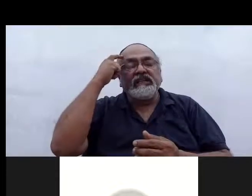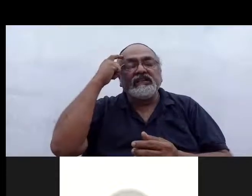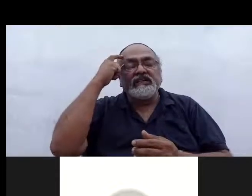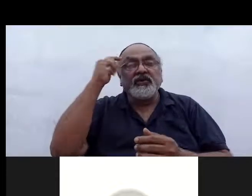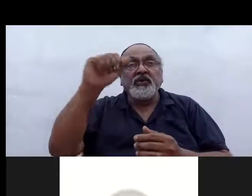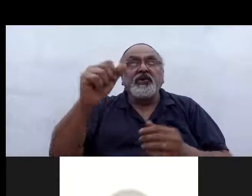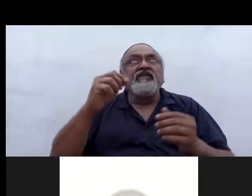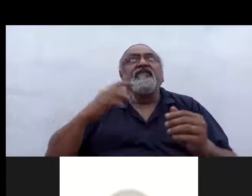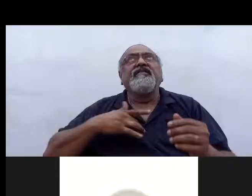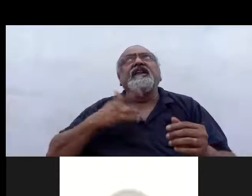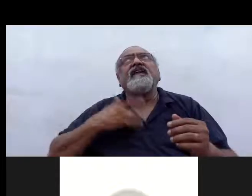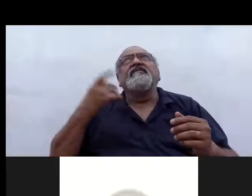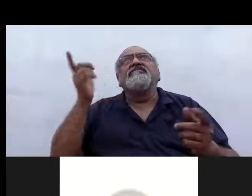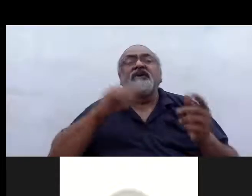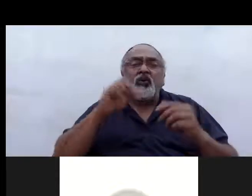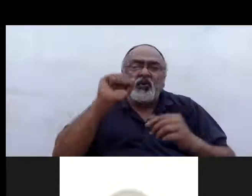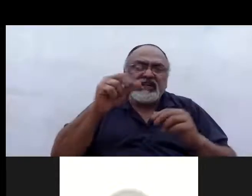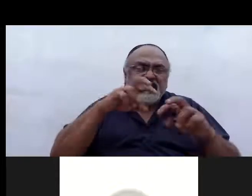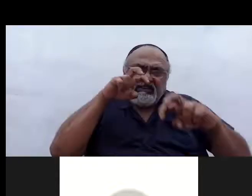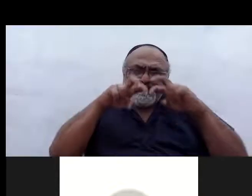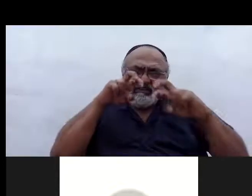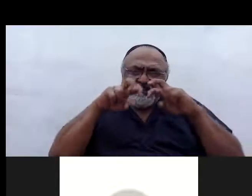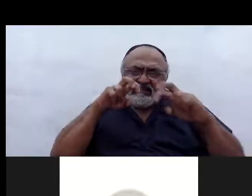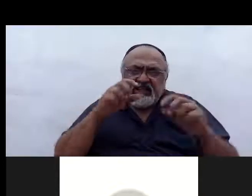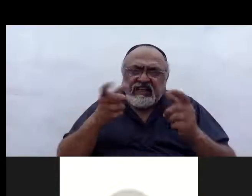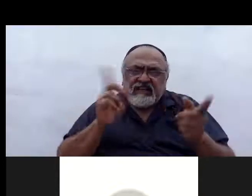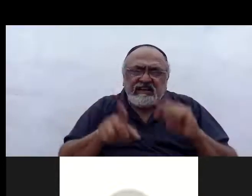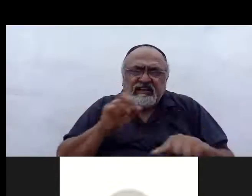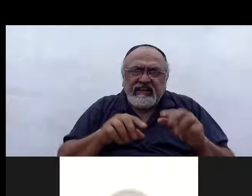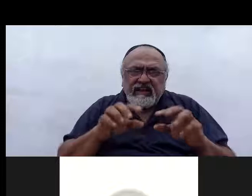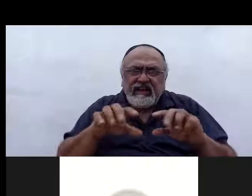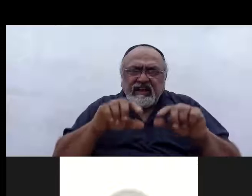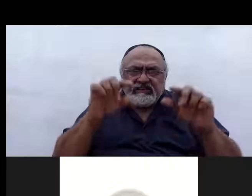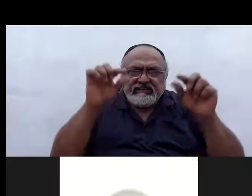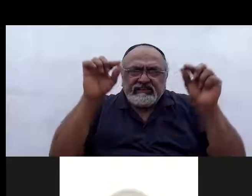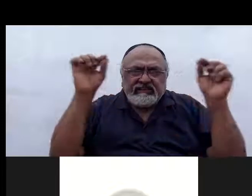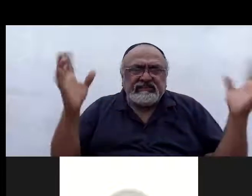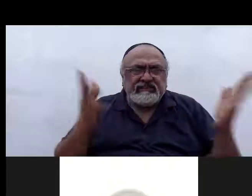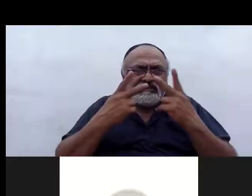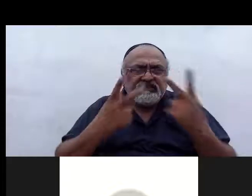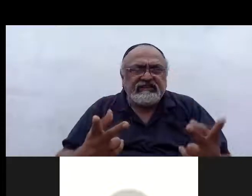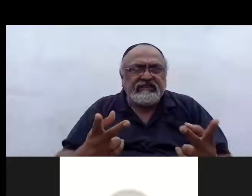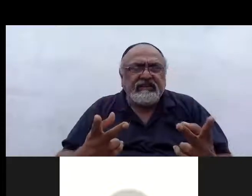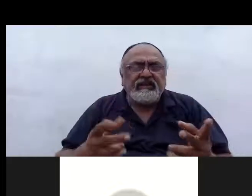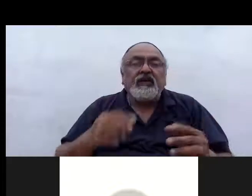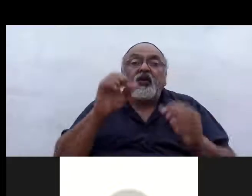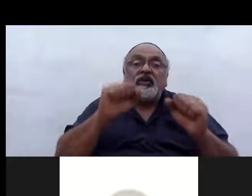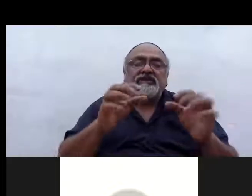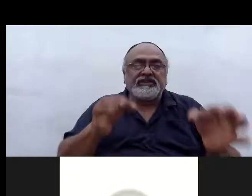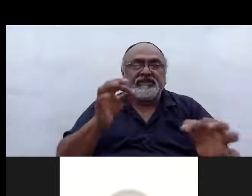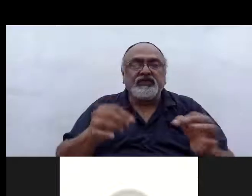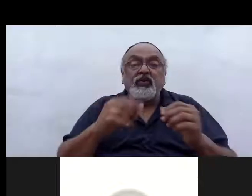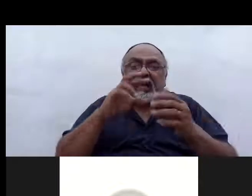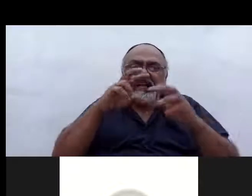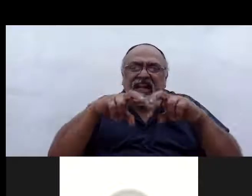reflection, your critical analysis, you will become a critique of that particular judgment. And then you will analyze